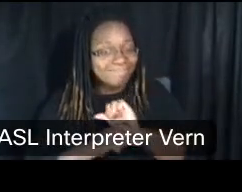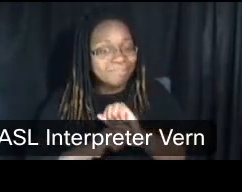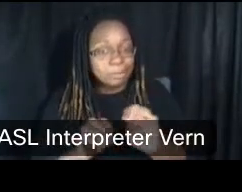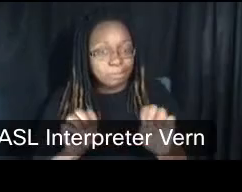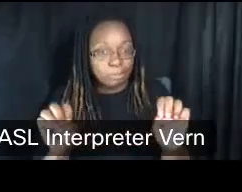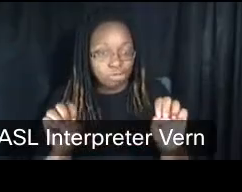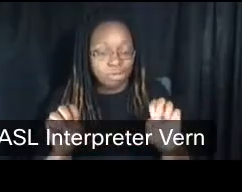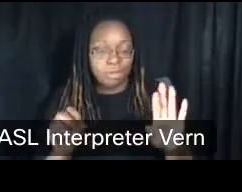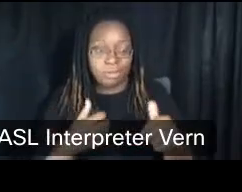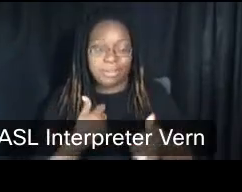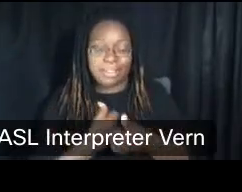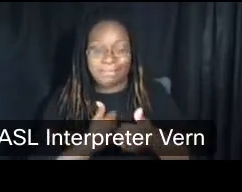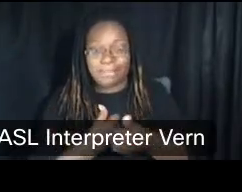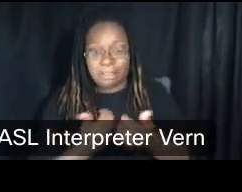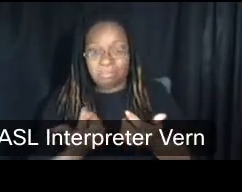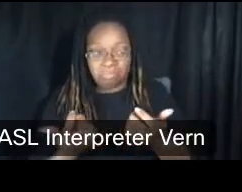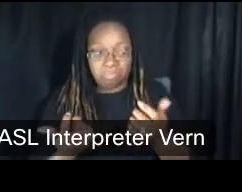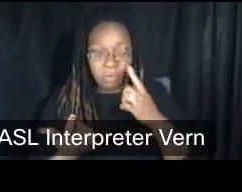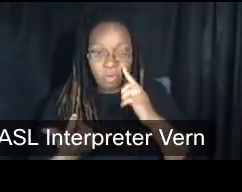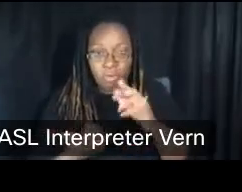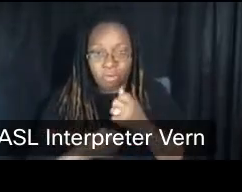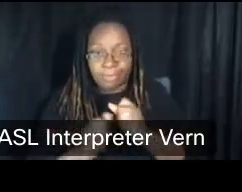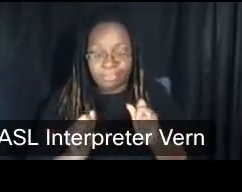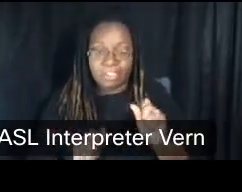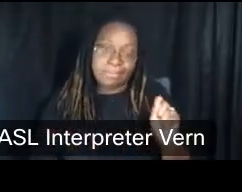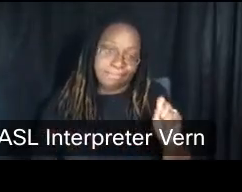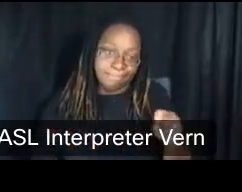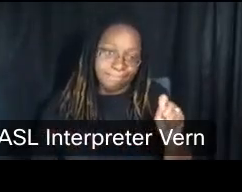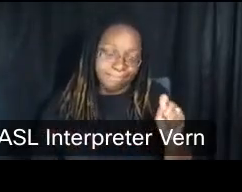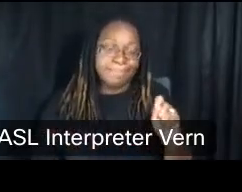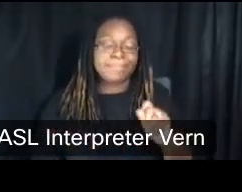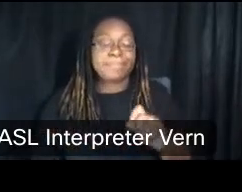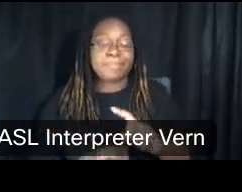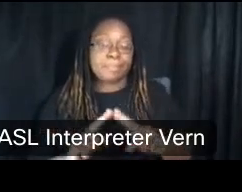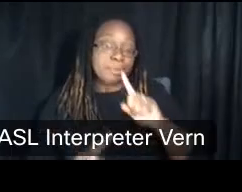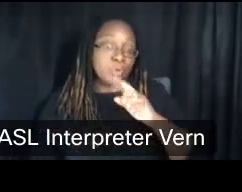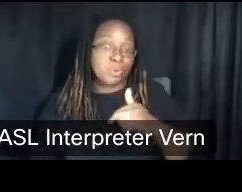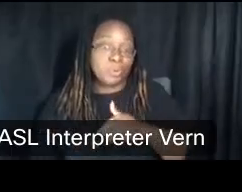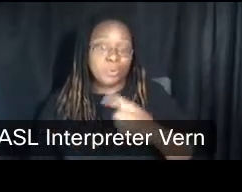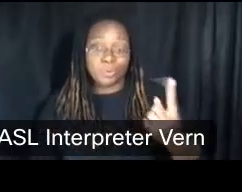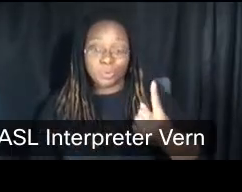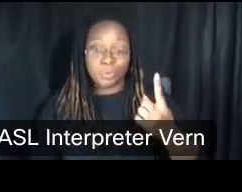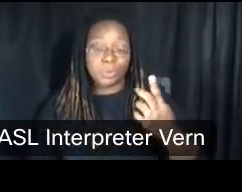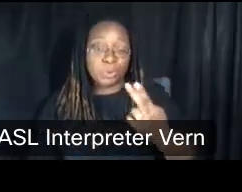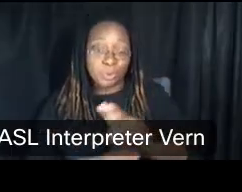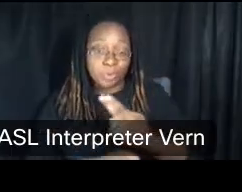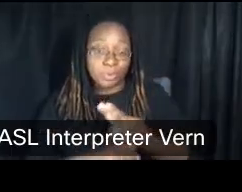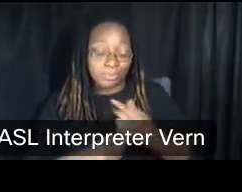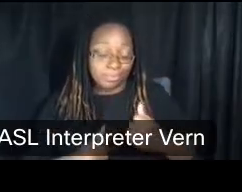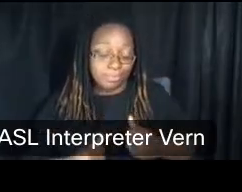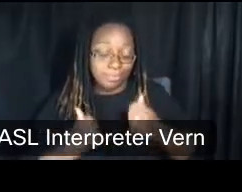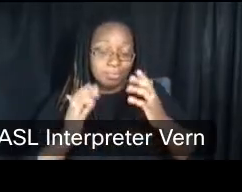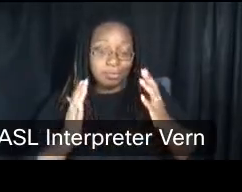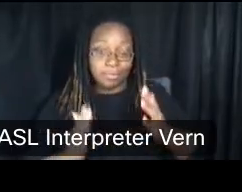safety. So we want to be sure that we're always using a survivor-led, or